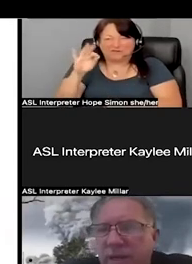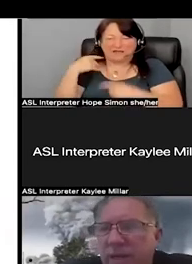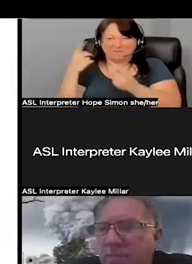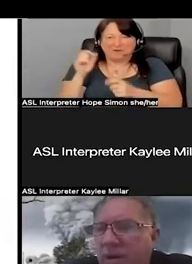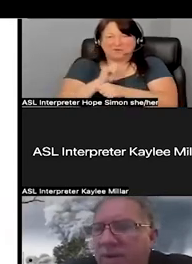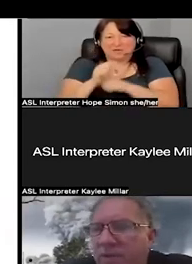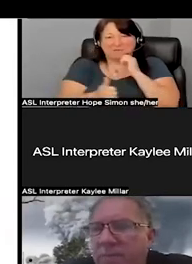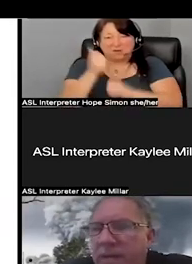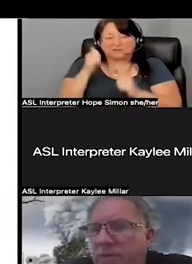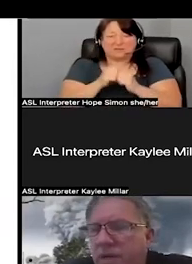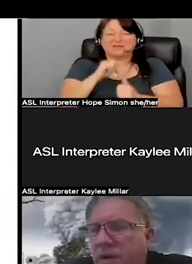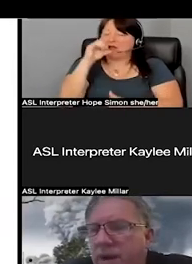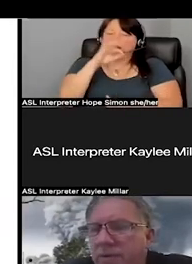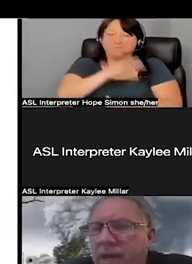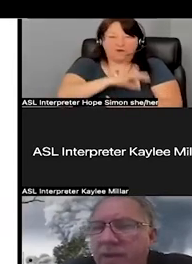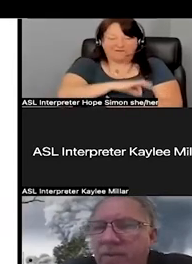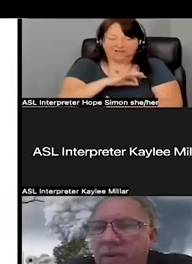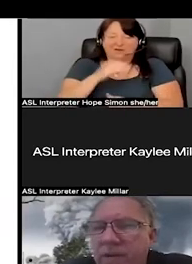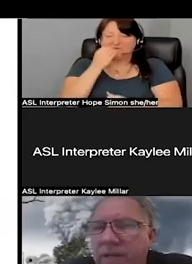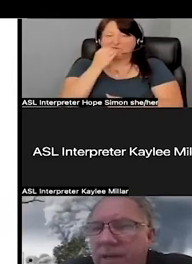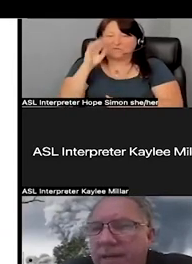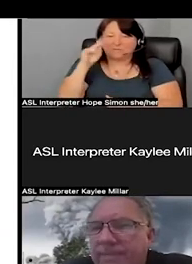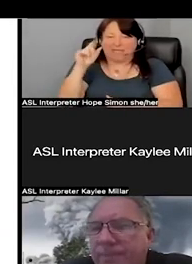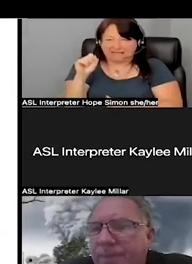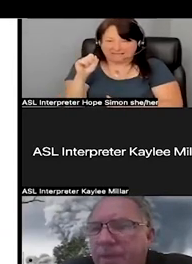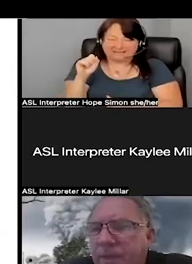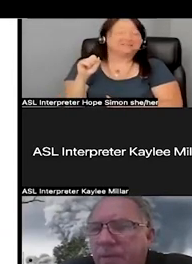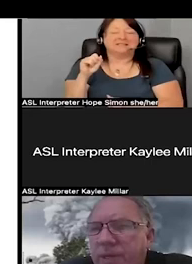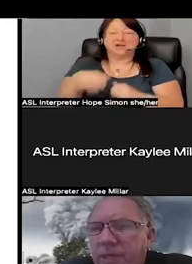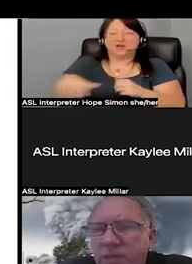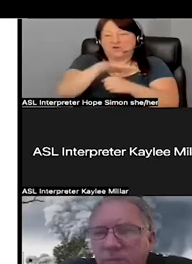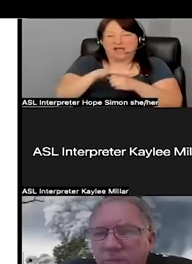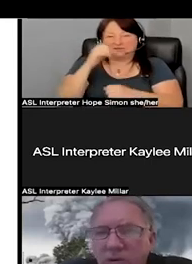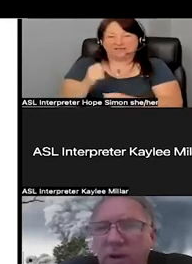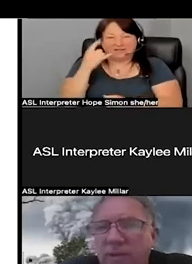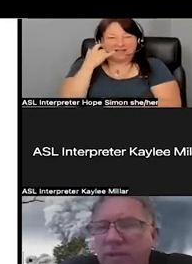with nonprofit food banks around California